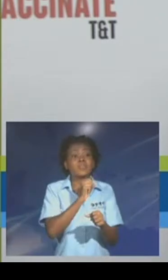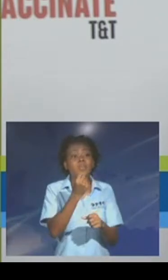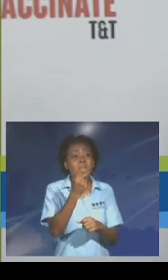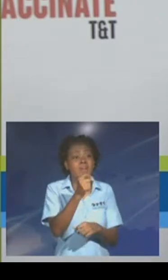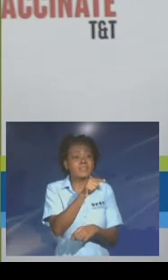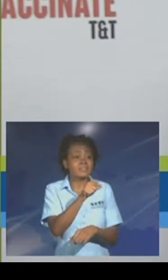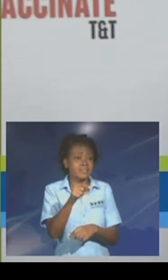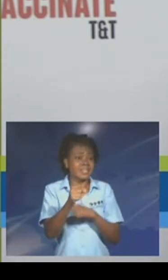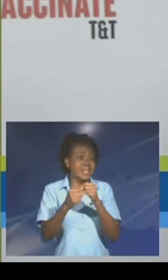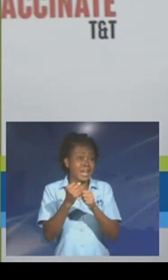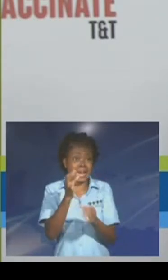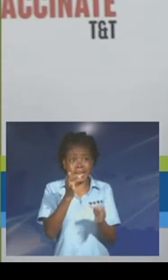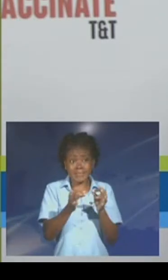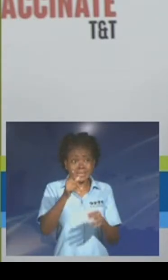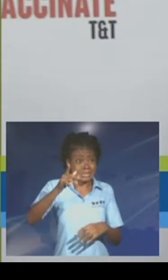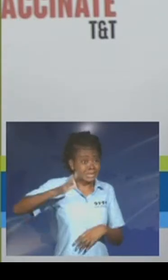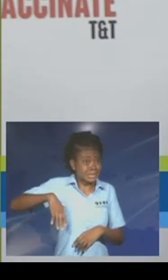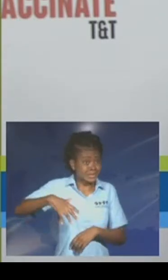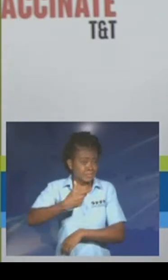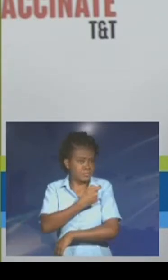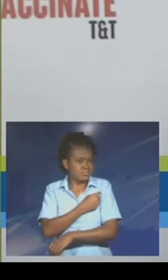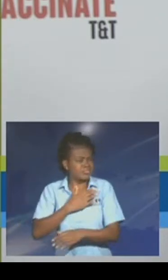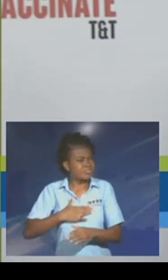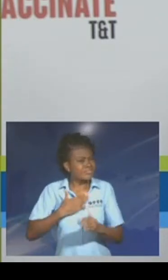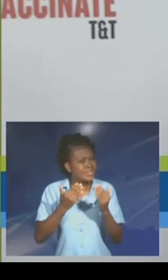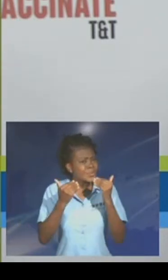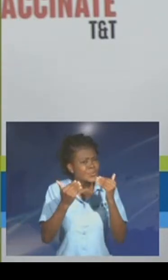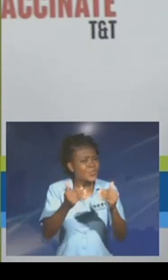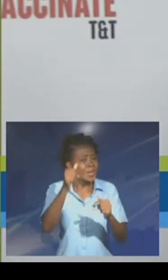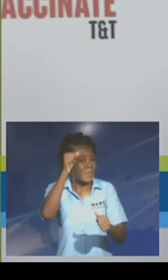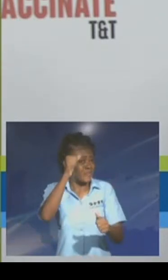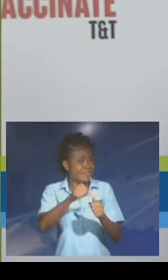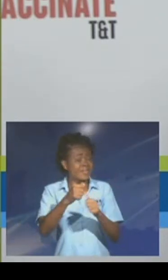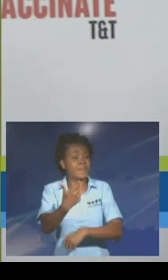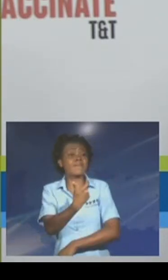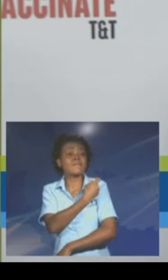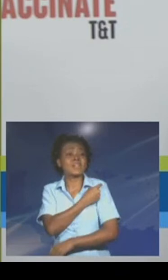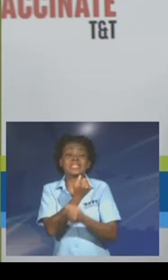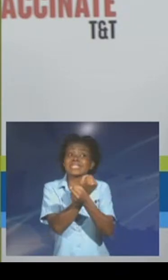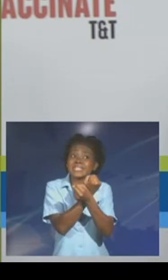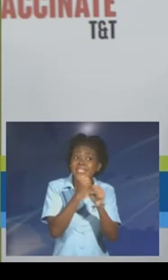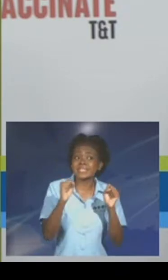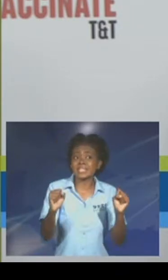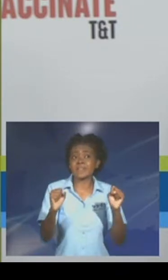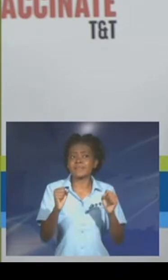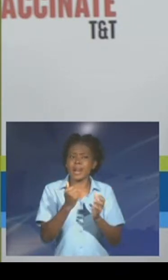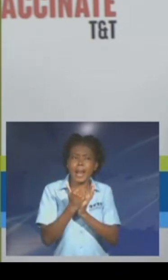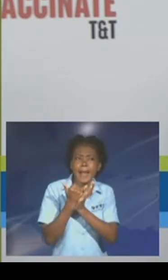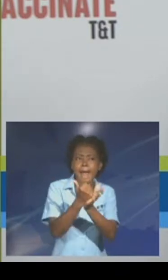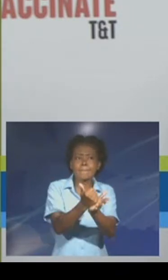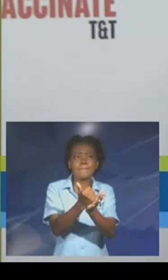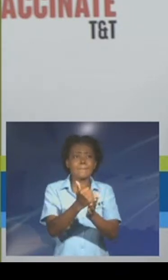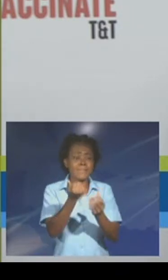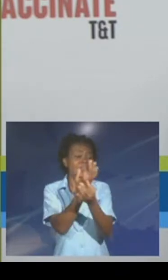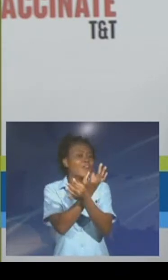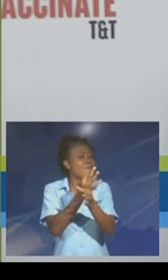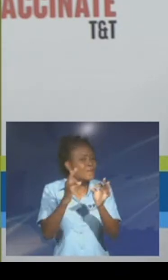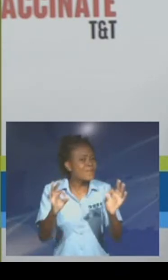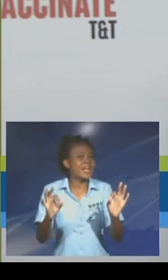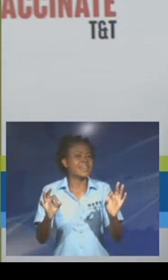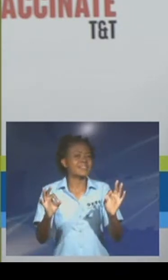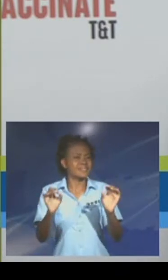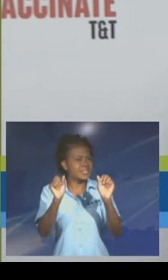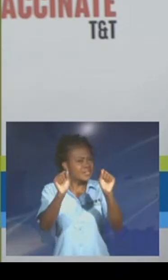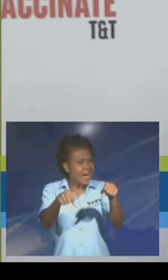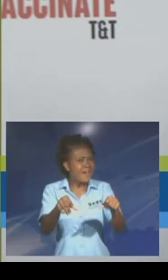now. Remember, the vaccines are safe, effective, free, and available at multiple locations.